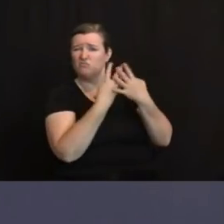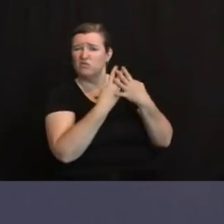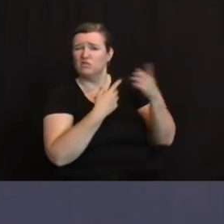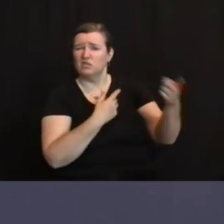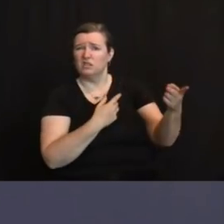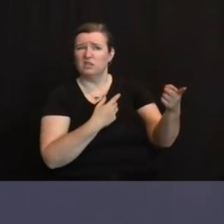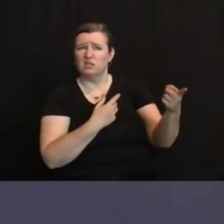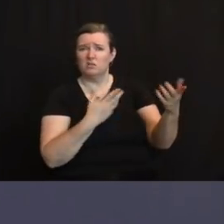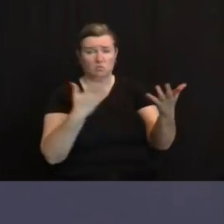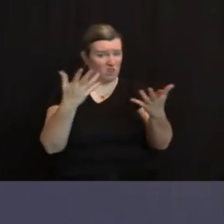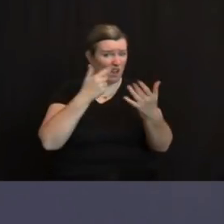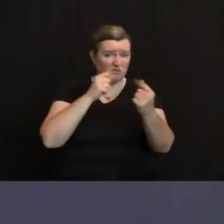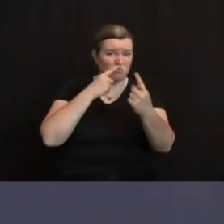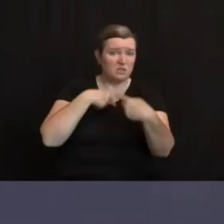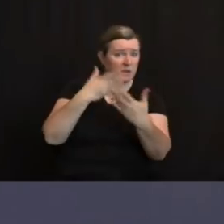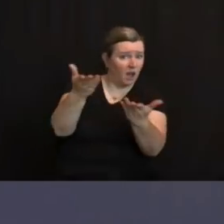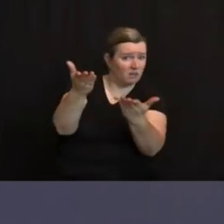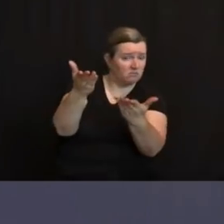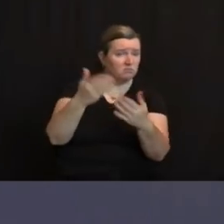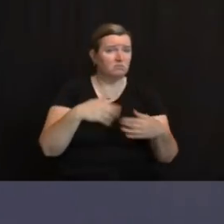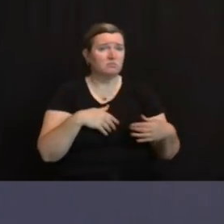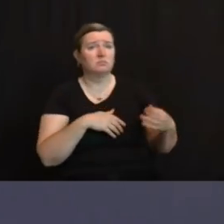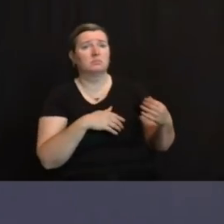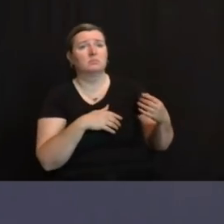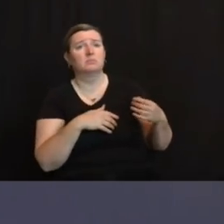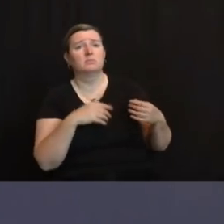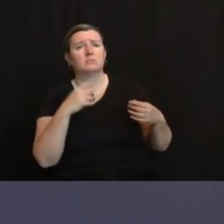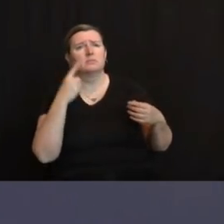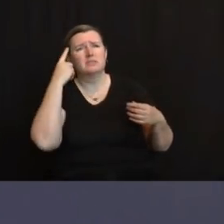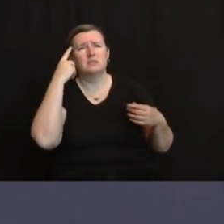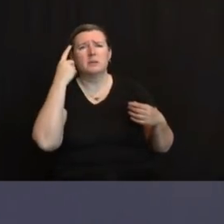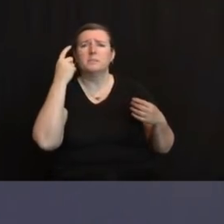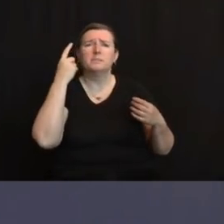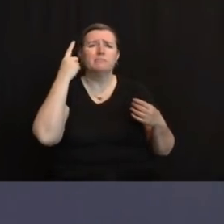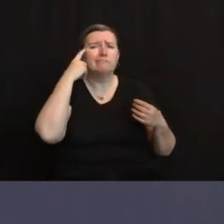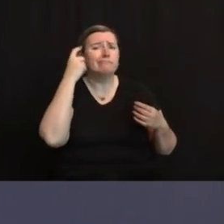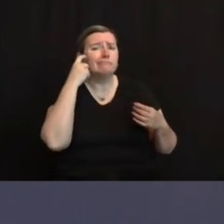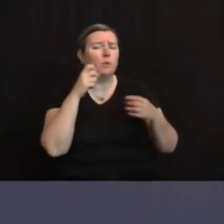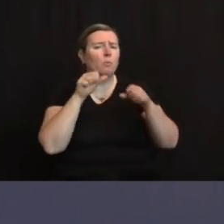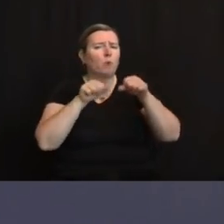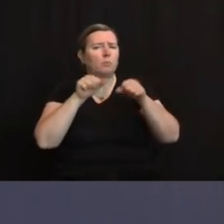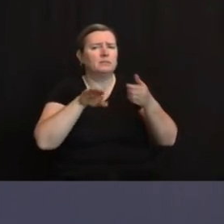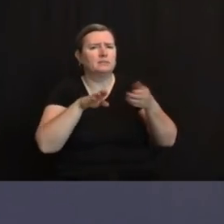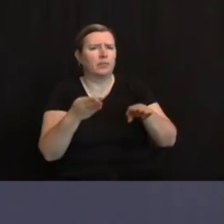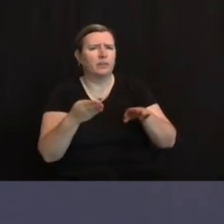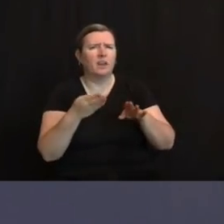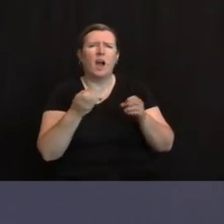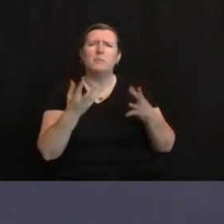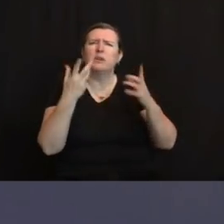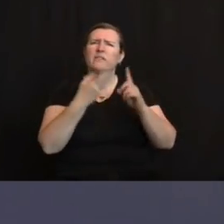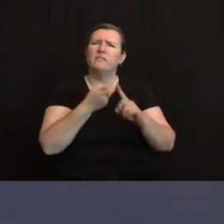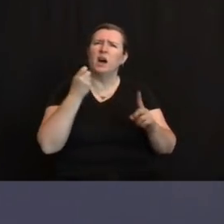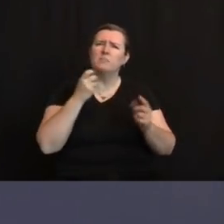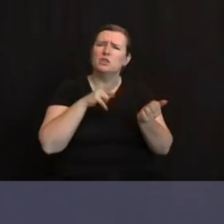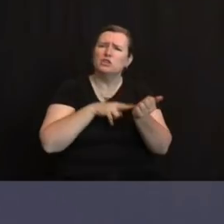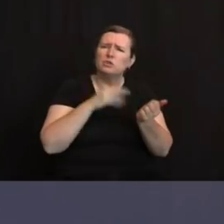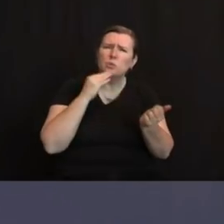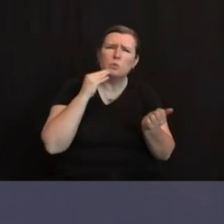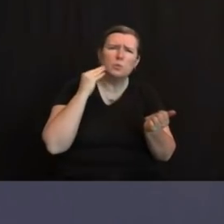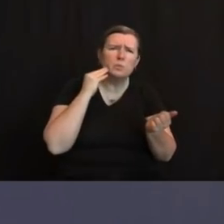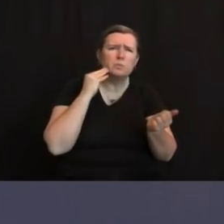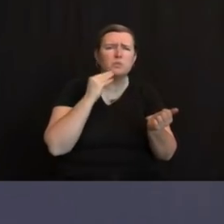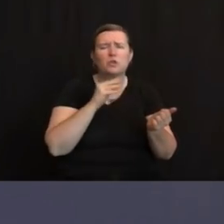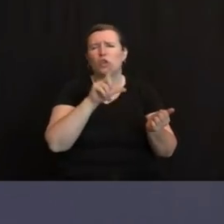And on the probable deaths, how many of those are from long-term care facilities? Are you able to put a percentage on it?